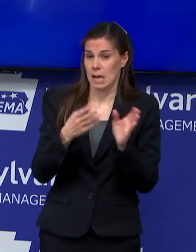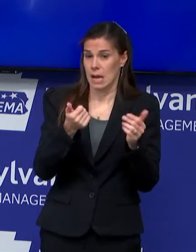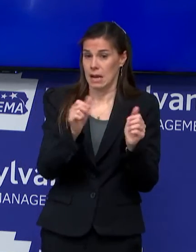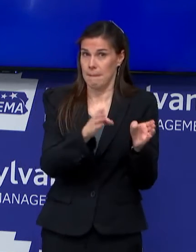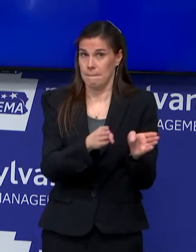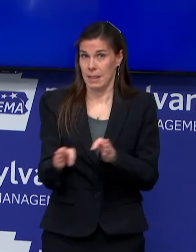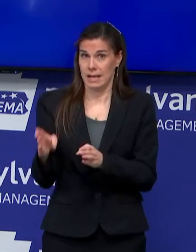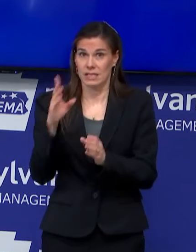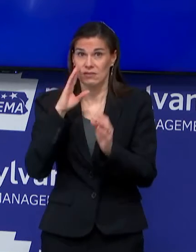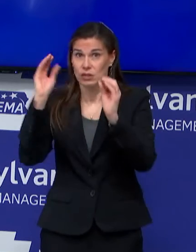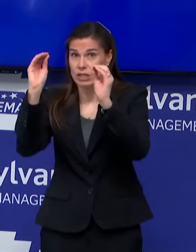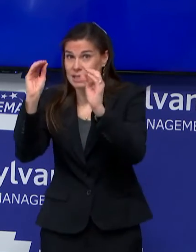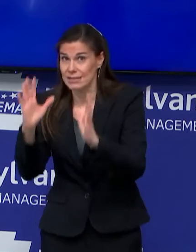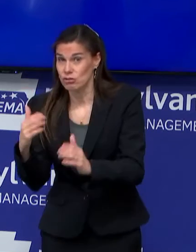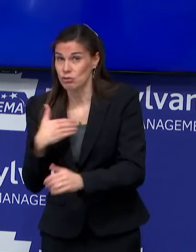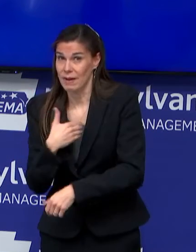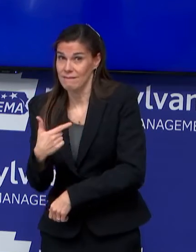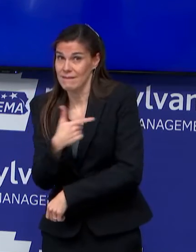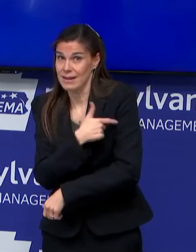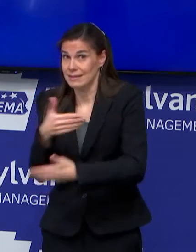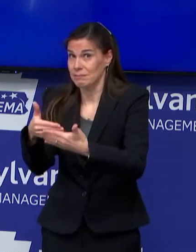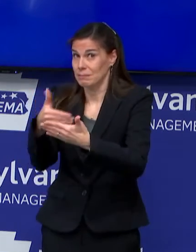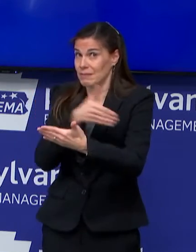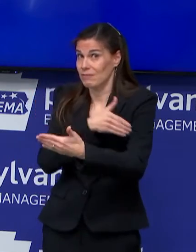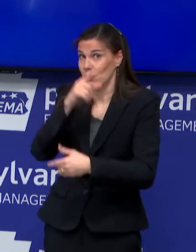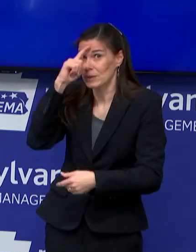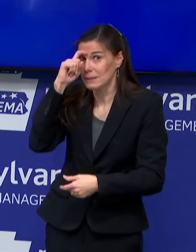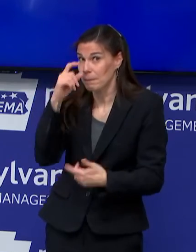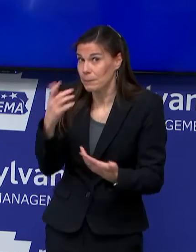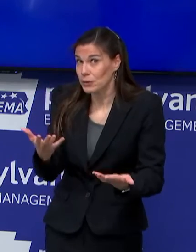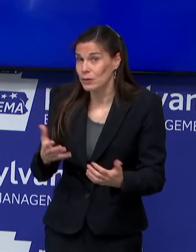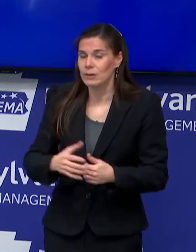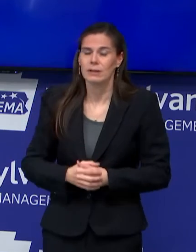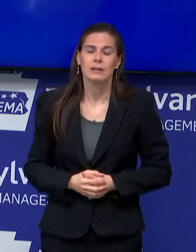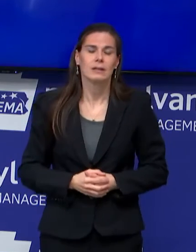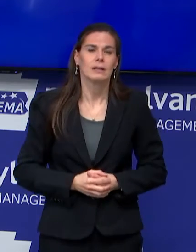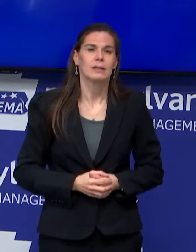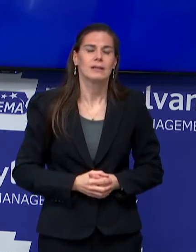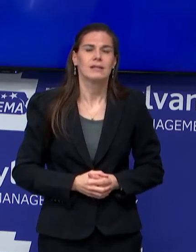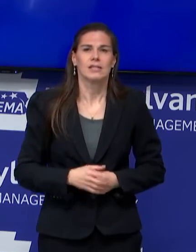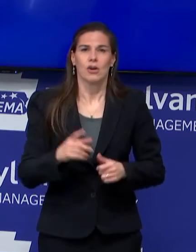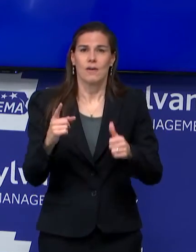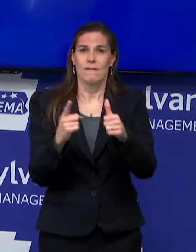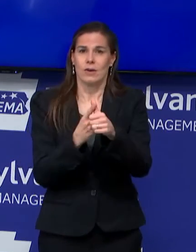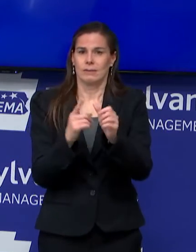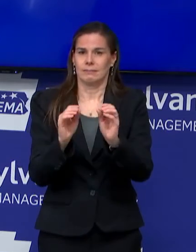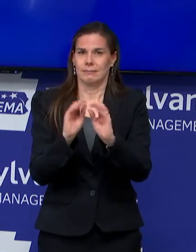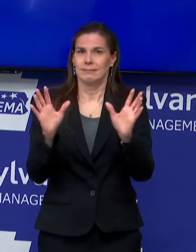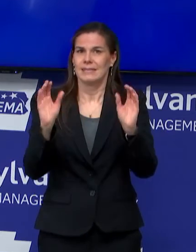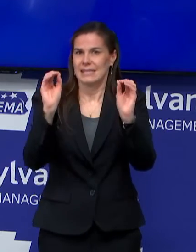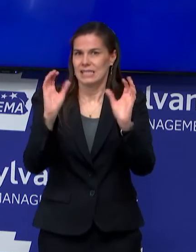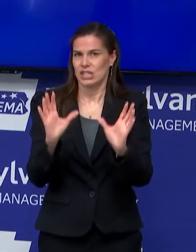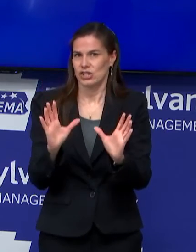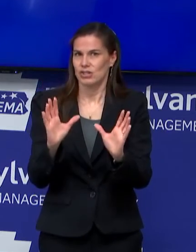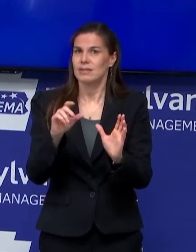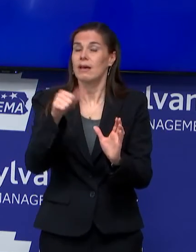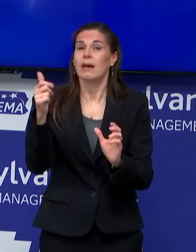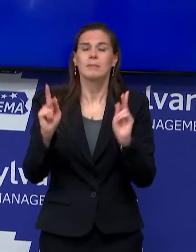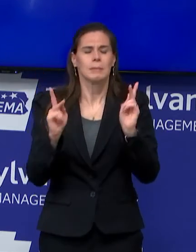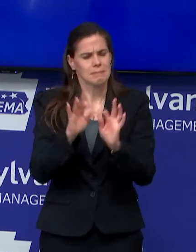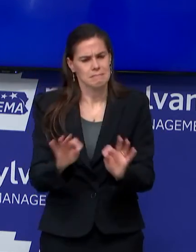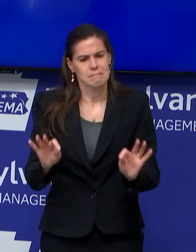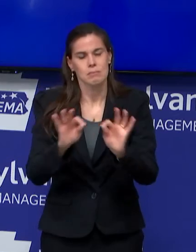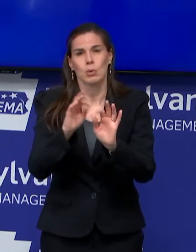get teachers vaccinated before summer? So first, I just want to say teachers and many others play a really important role